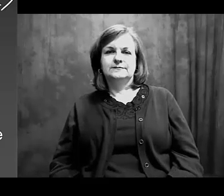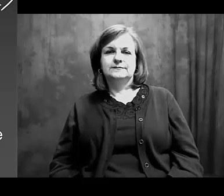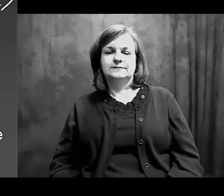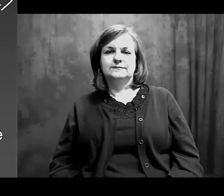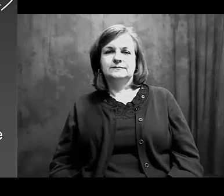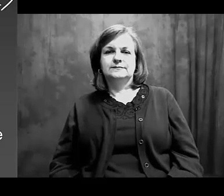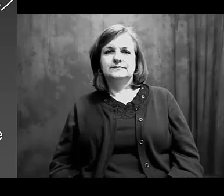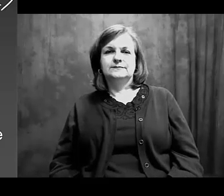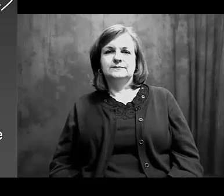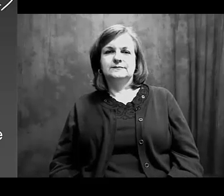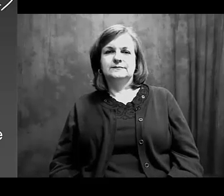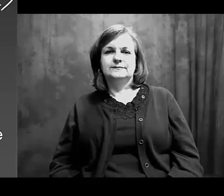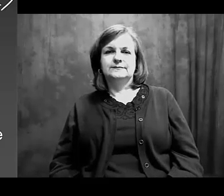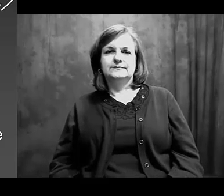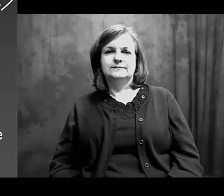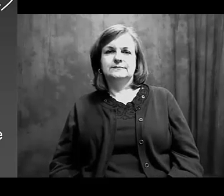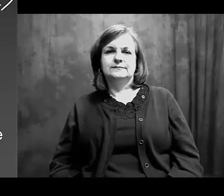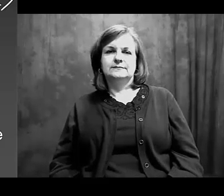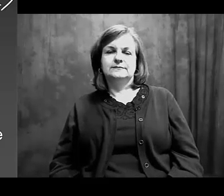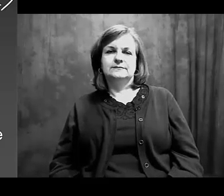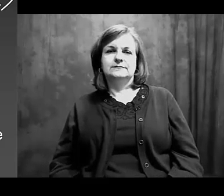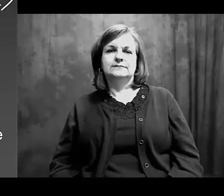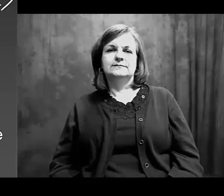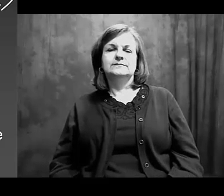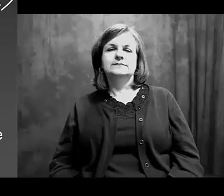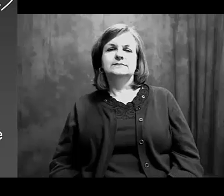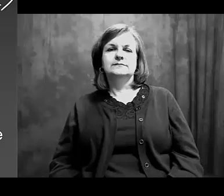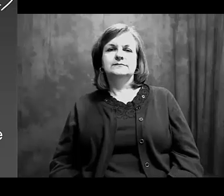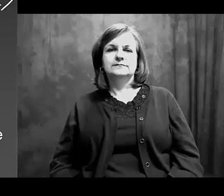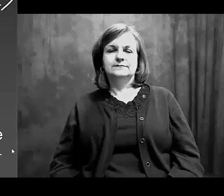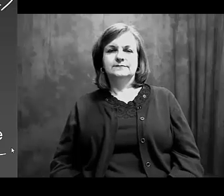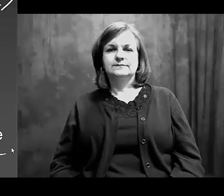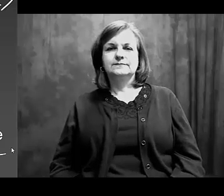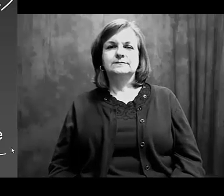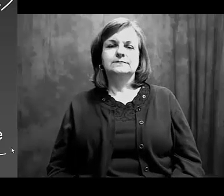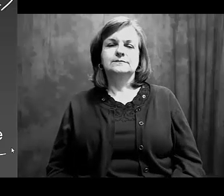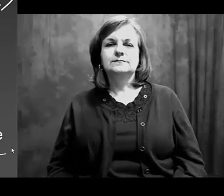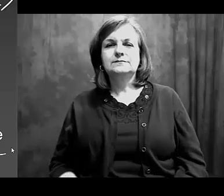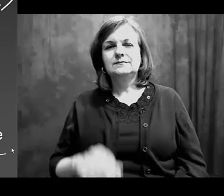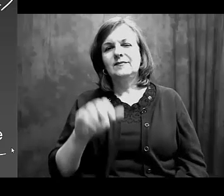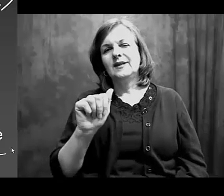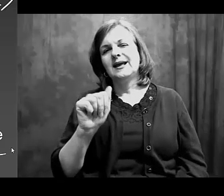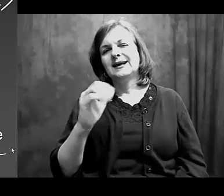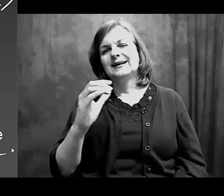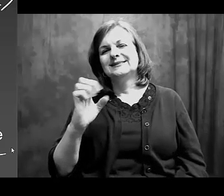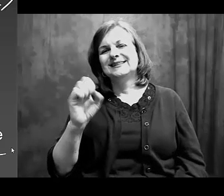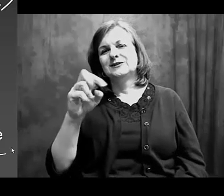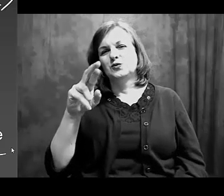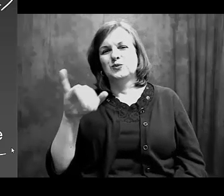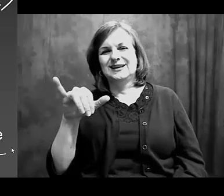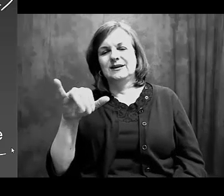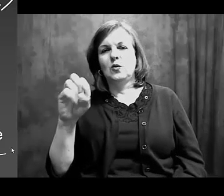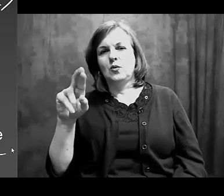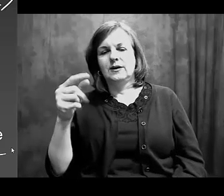long and connects with our large intestine through yet another sphincter muscle.